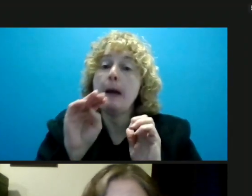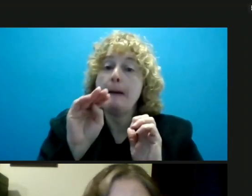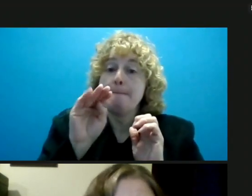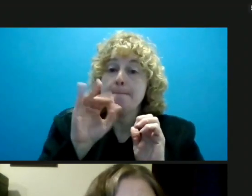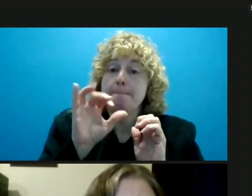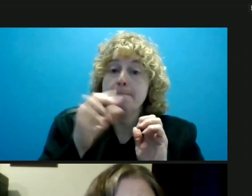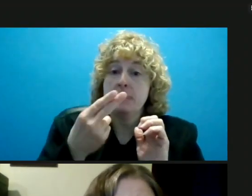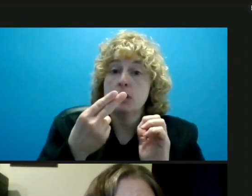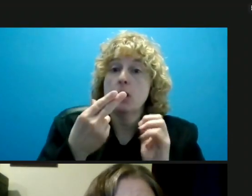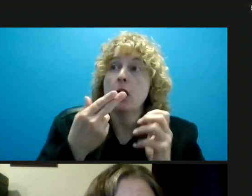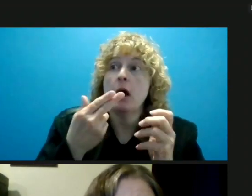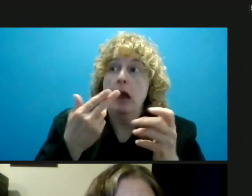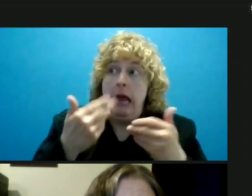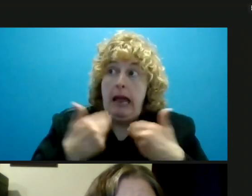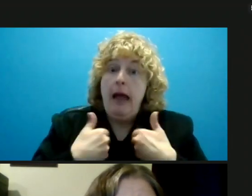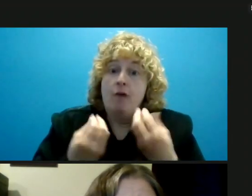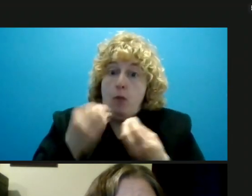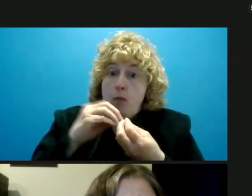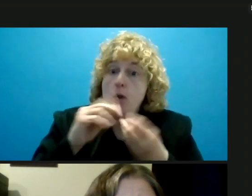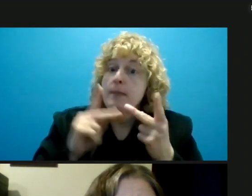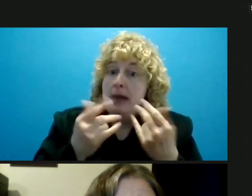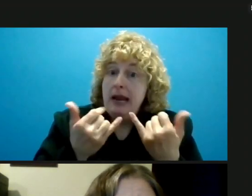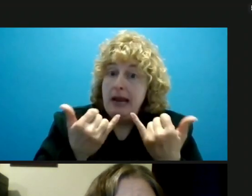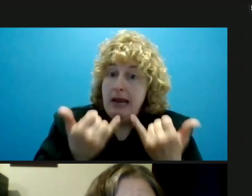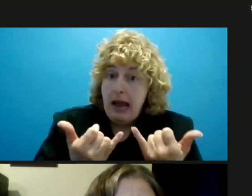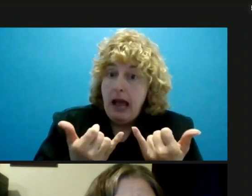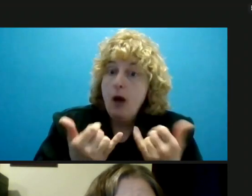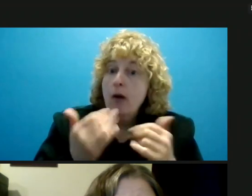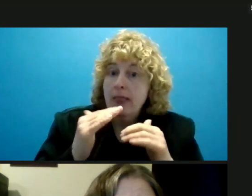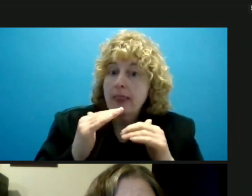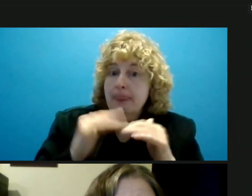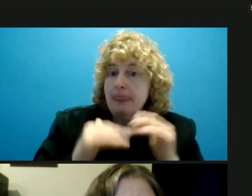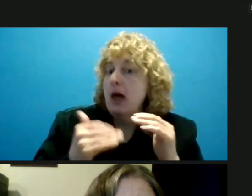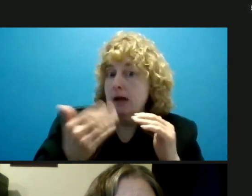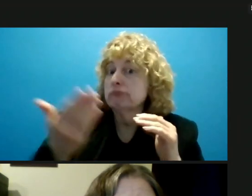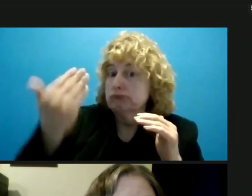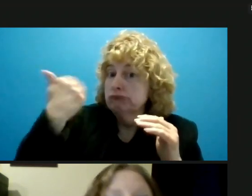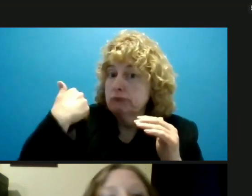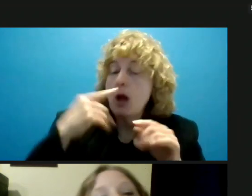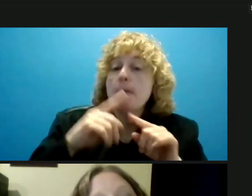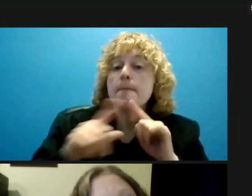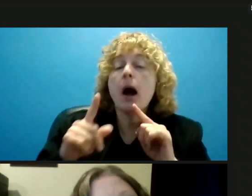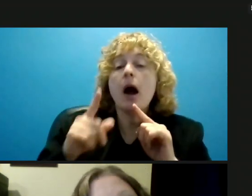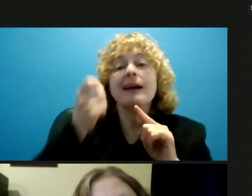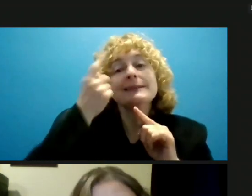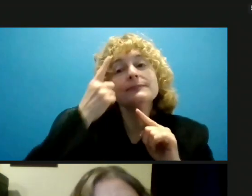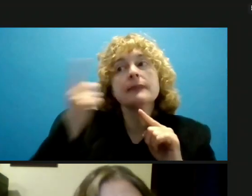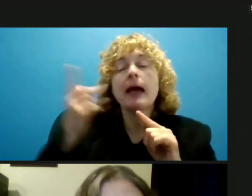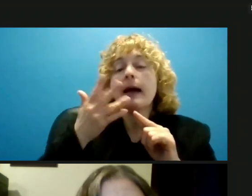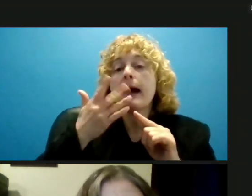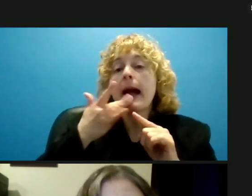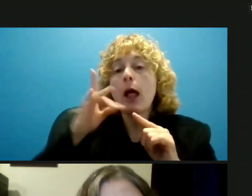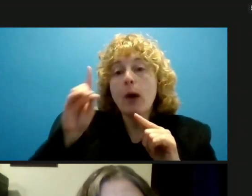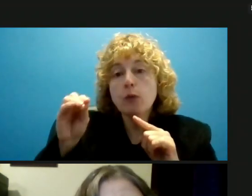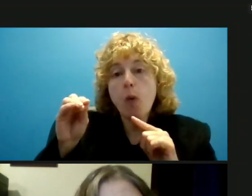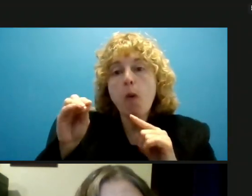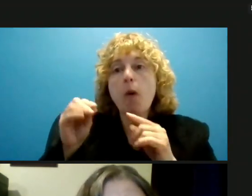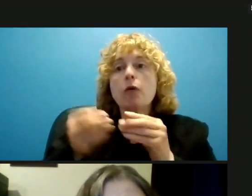10 years ago. The problem is that Colorado grew much more. And the problem is that Texas grew up a lot more. So,